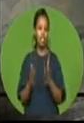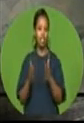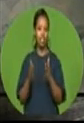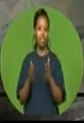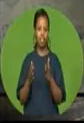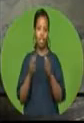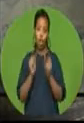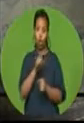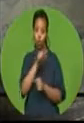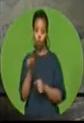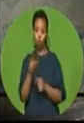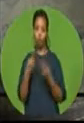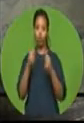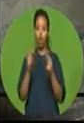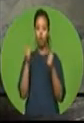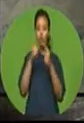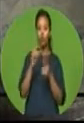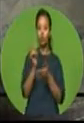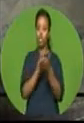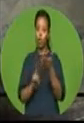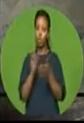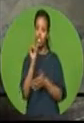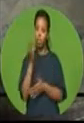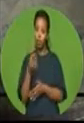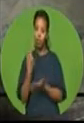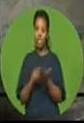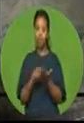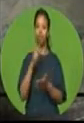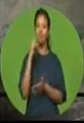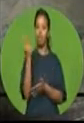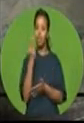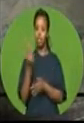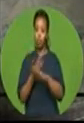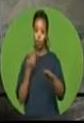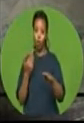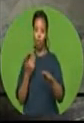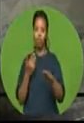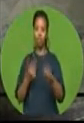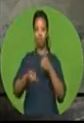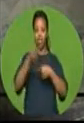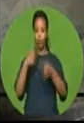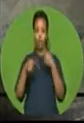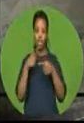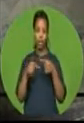Students, can you try to list down some of these advantages before the forthcoming